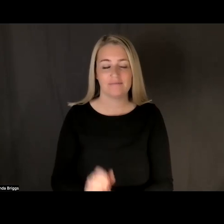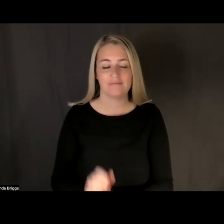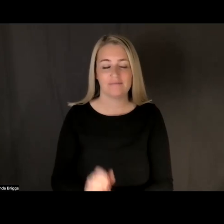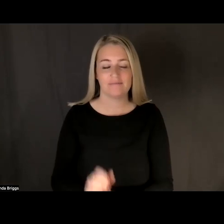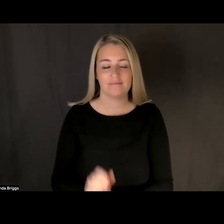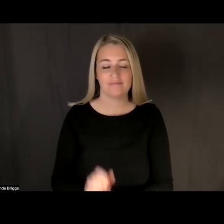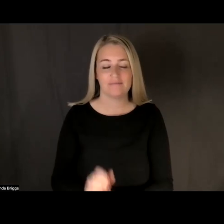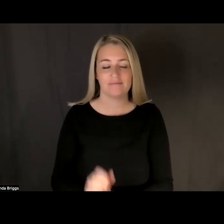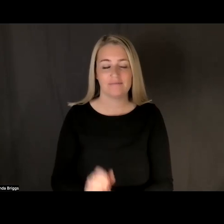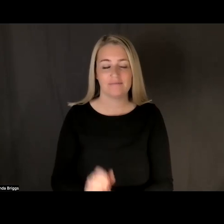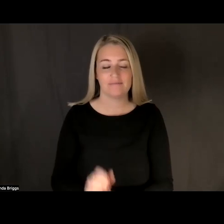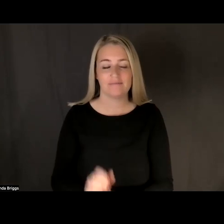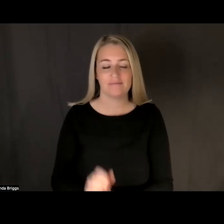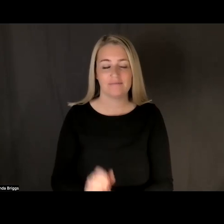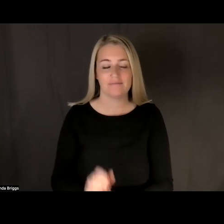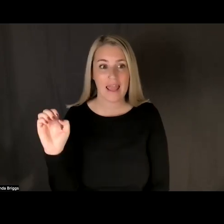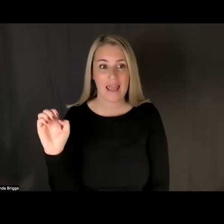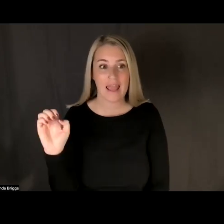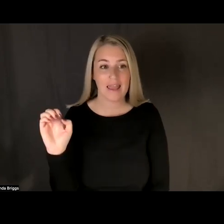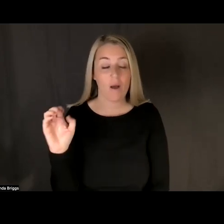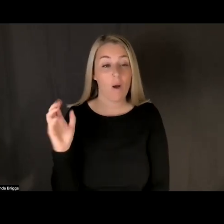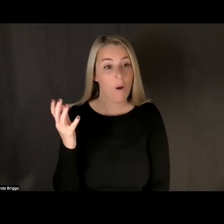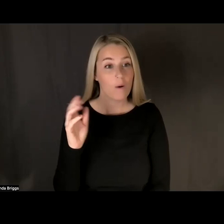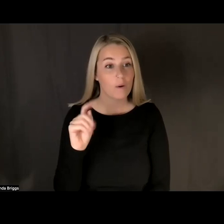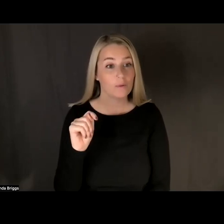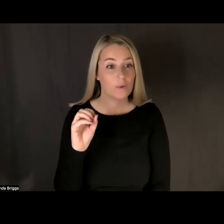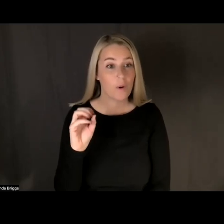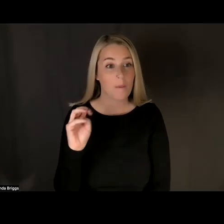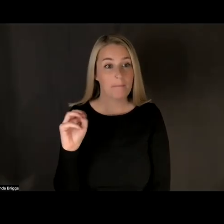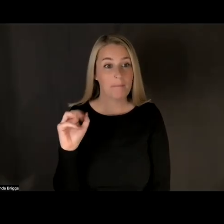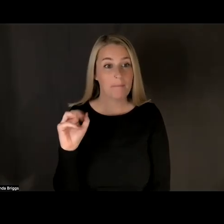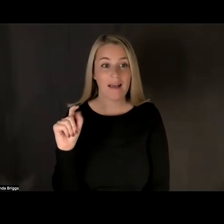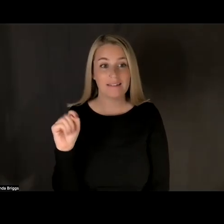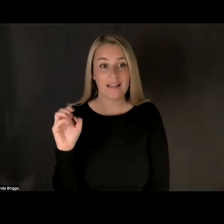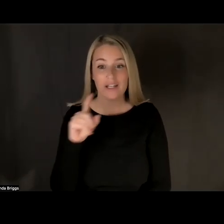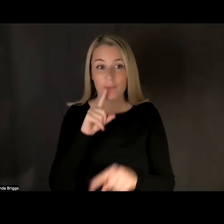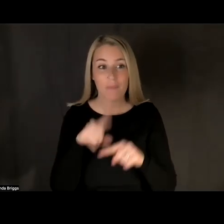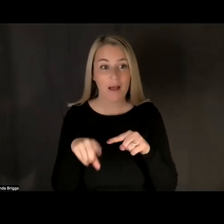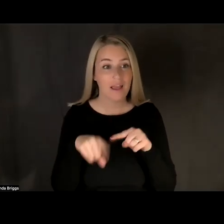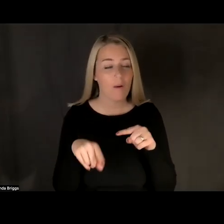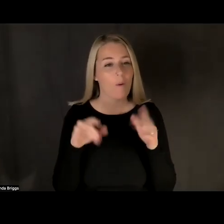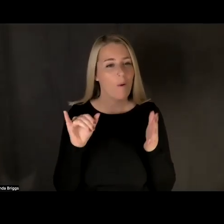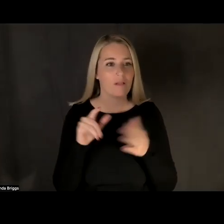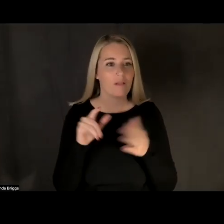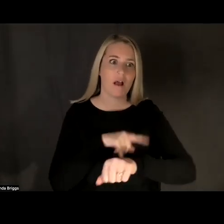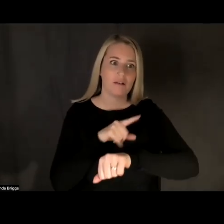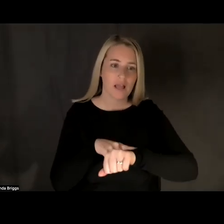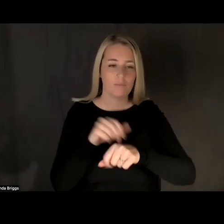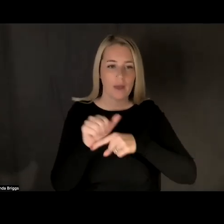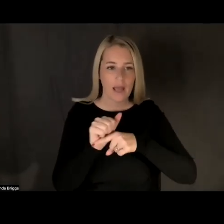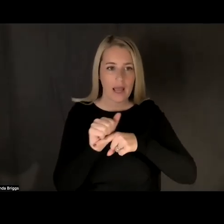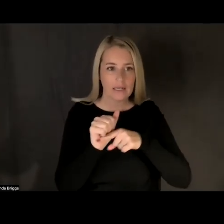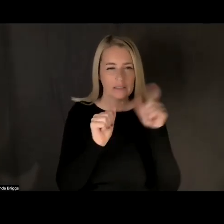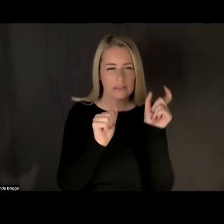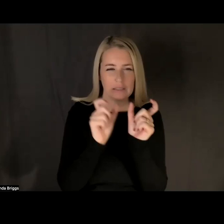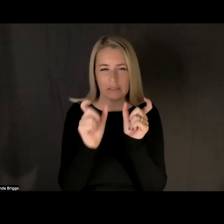Tomate. That's how we practice. And it takes a long time and it takes a lot of patience. But sometimes with some of my readers,